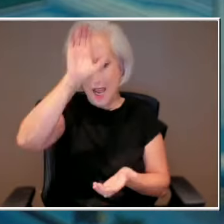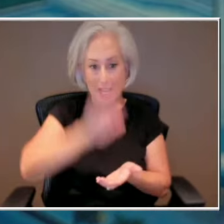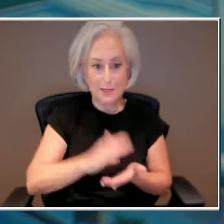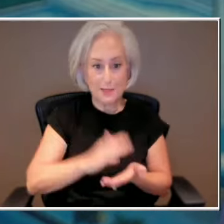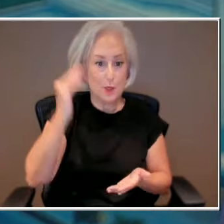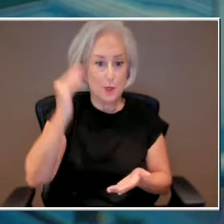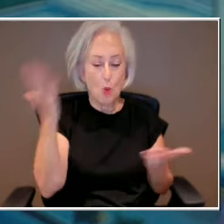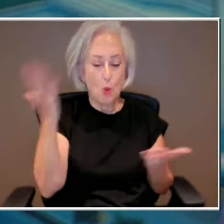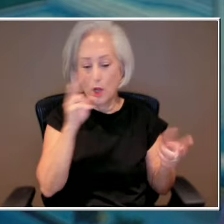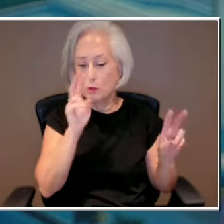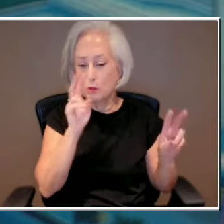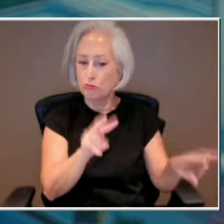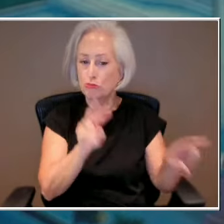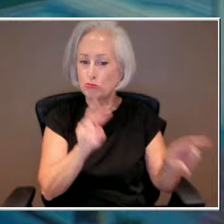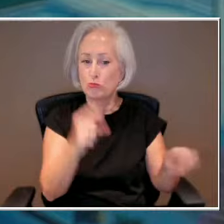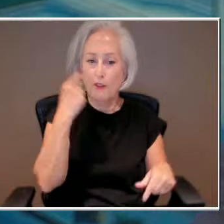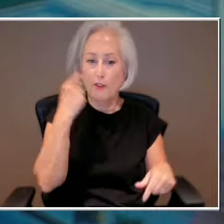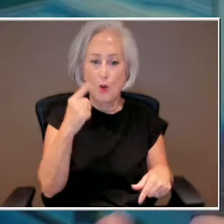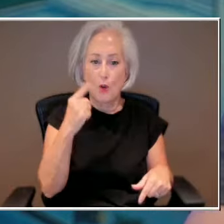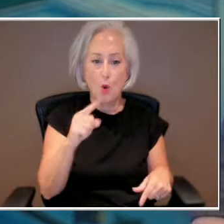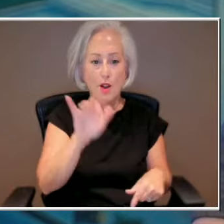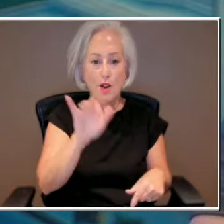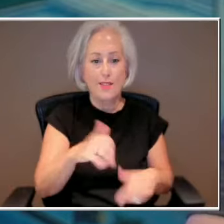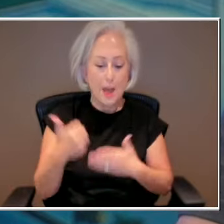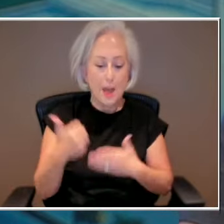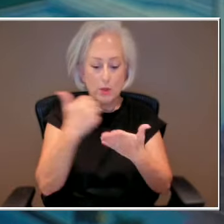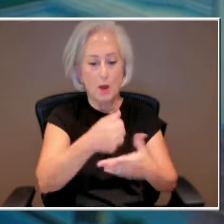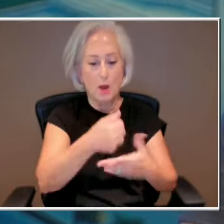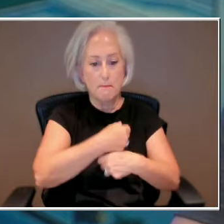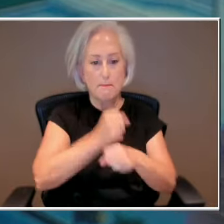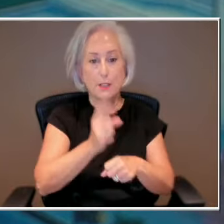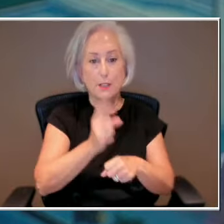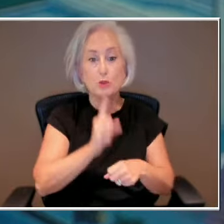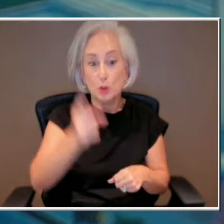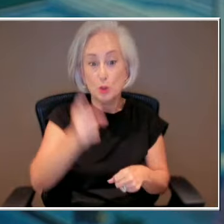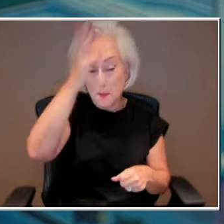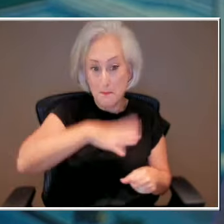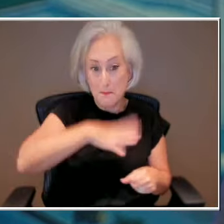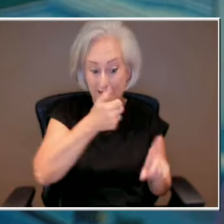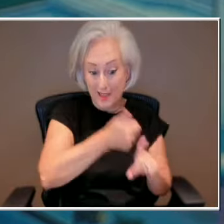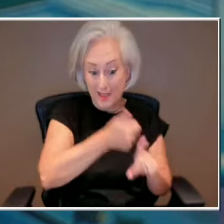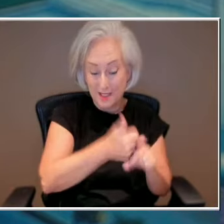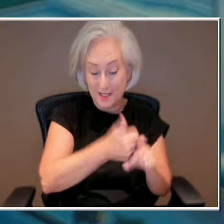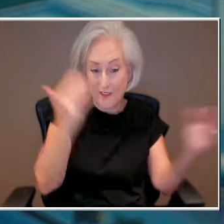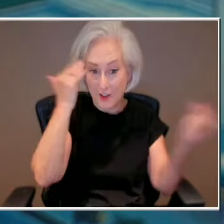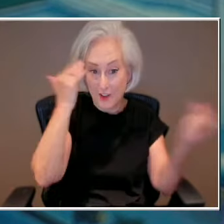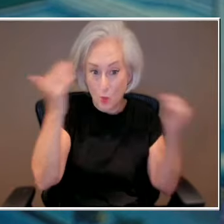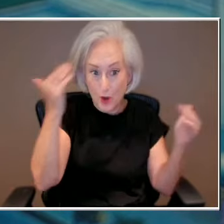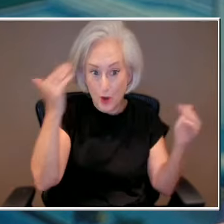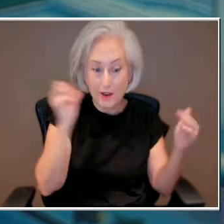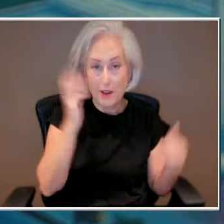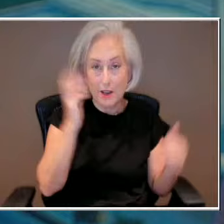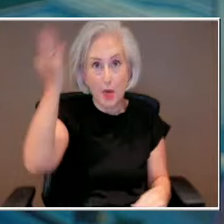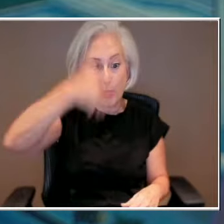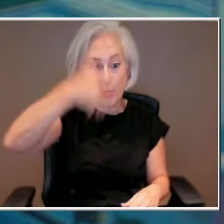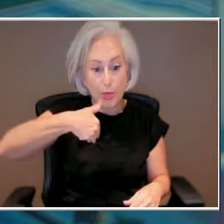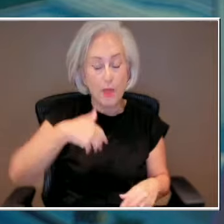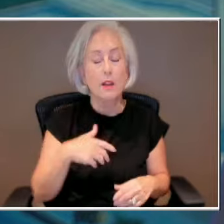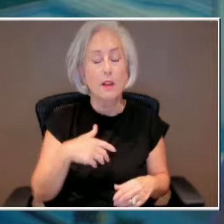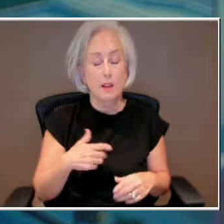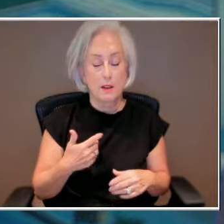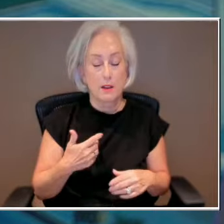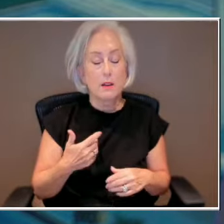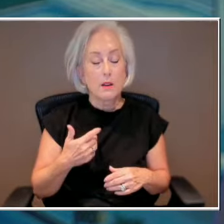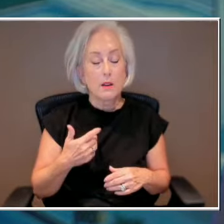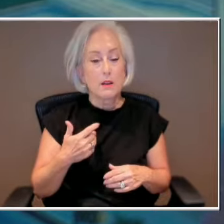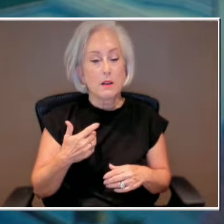help make sure that men are aware of it and not oblivious to it. And although it's very